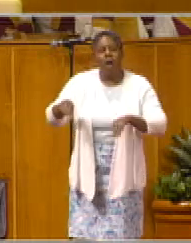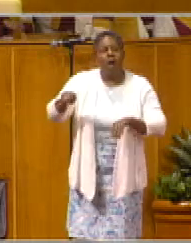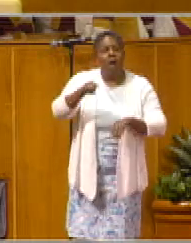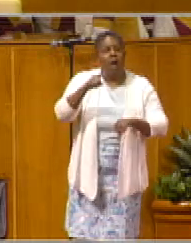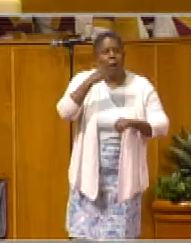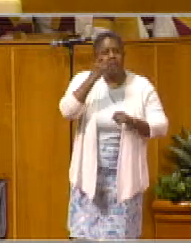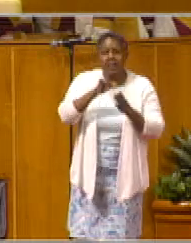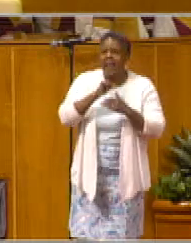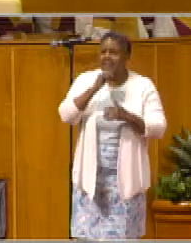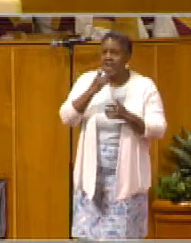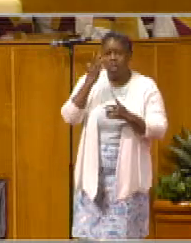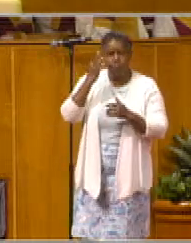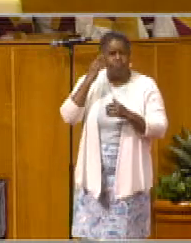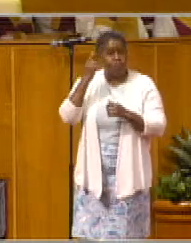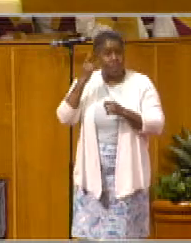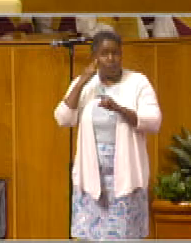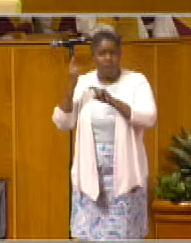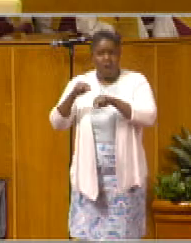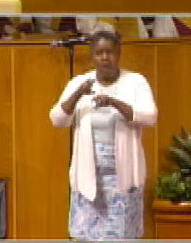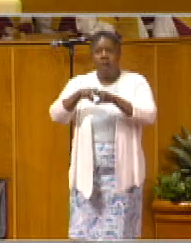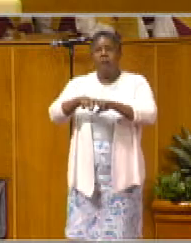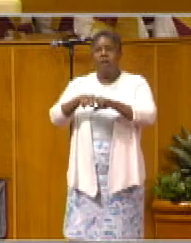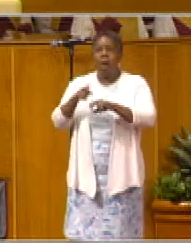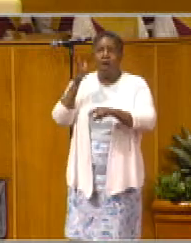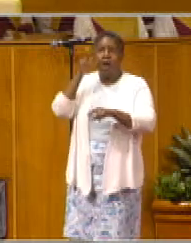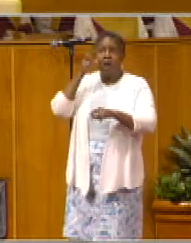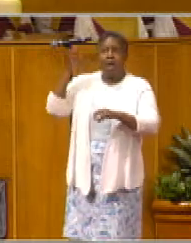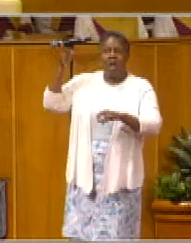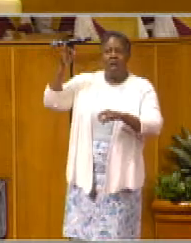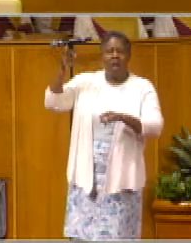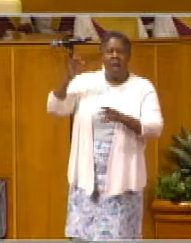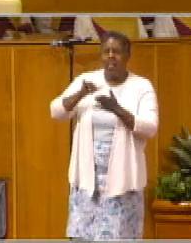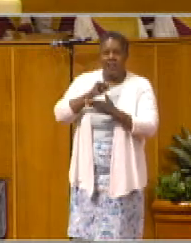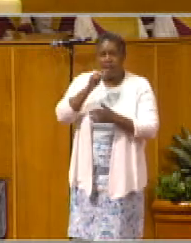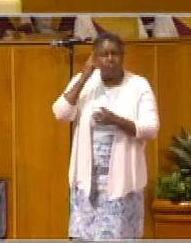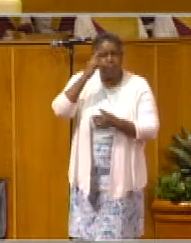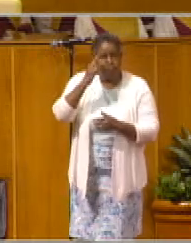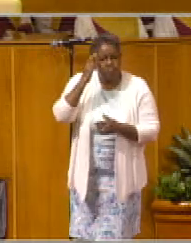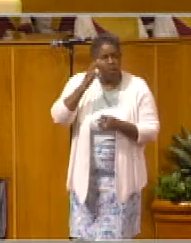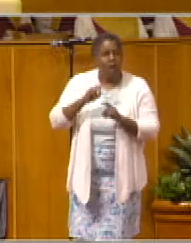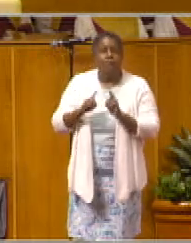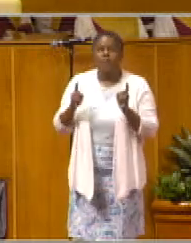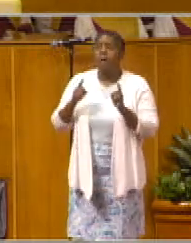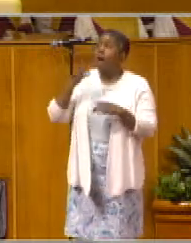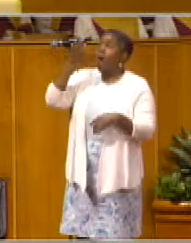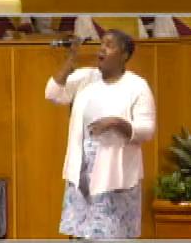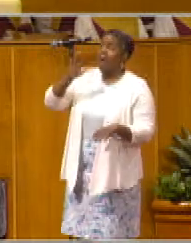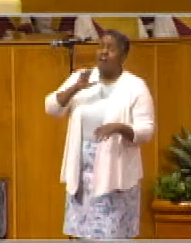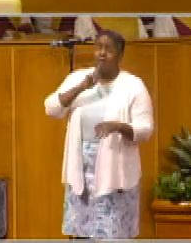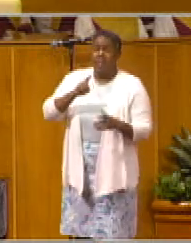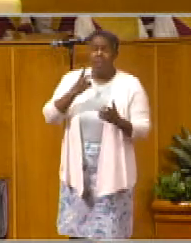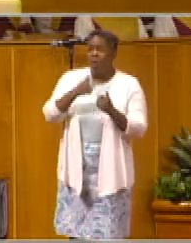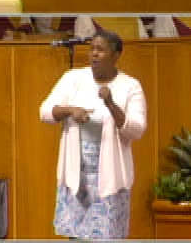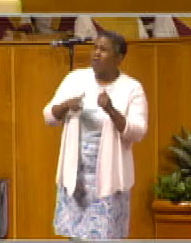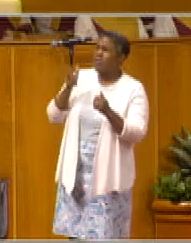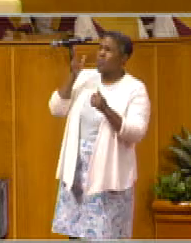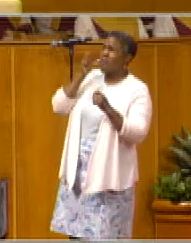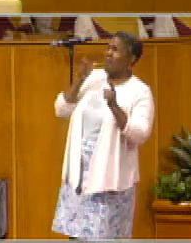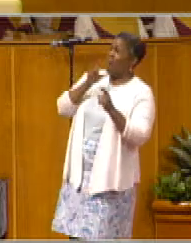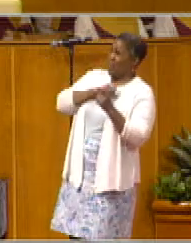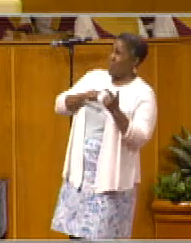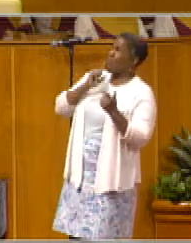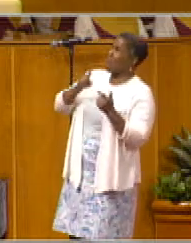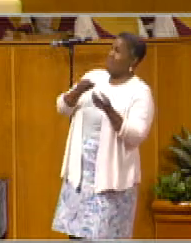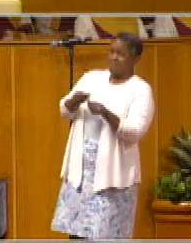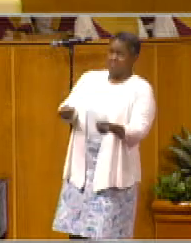word we come to church to hear. It's hard to hear the Lord share with you that something's falling apart. Number